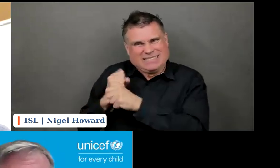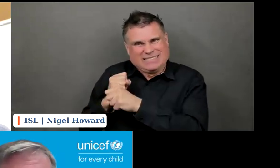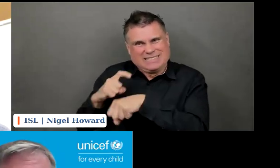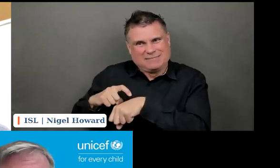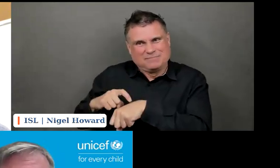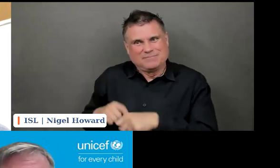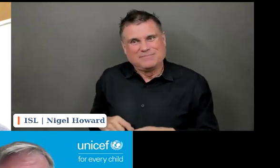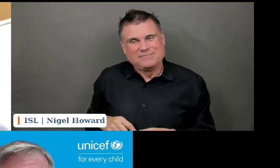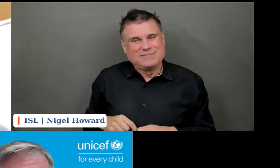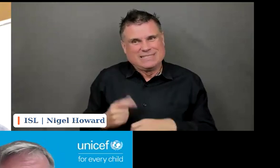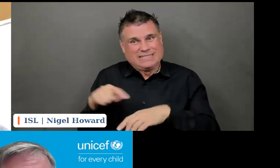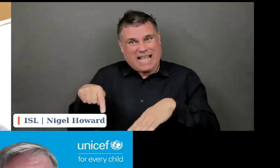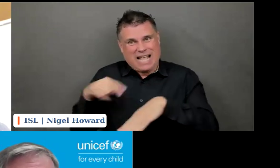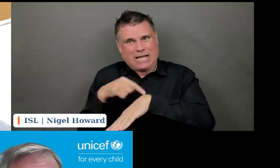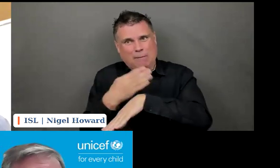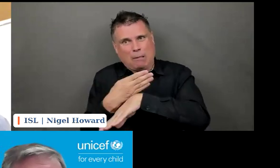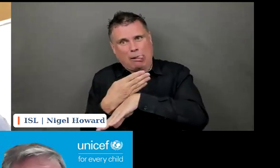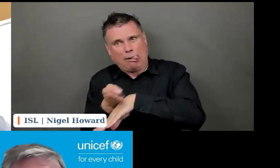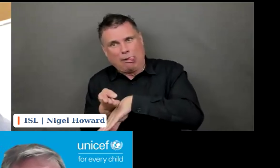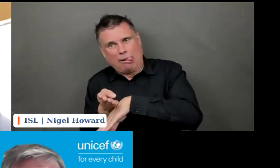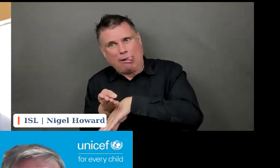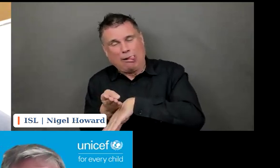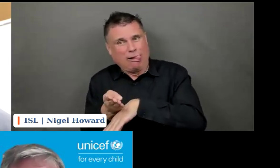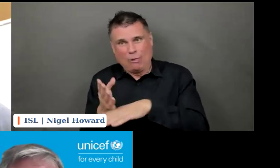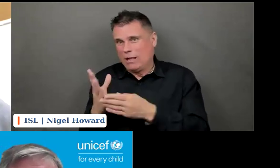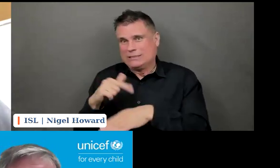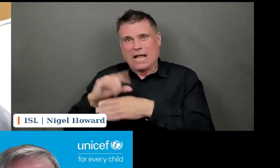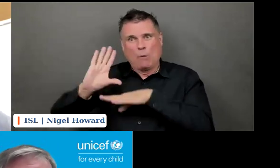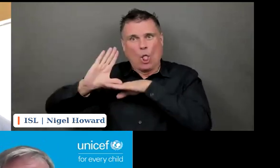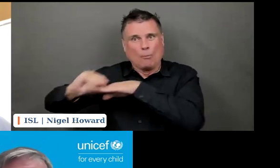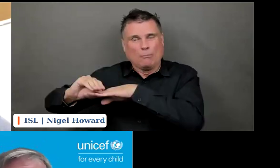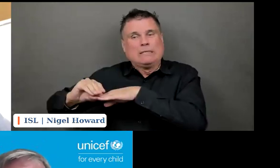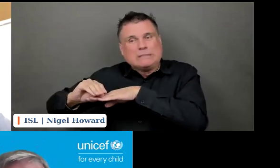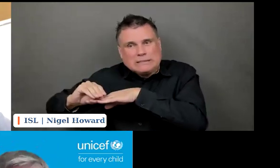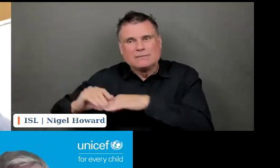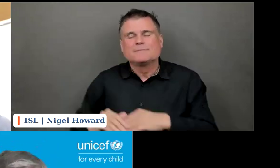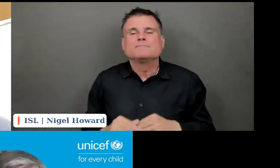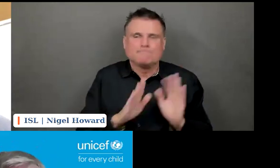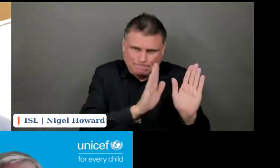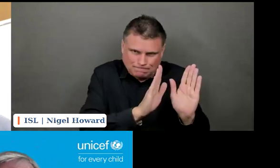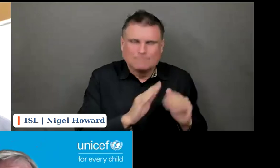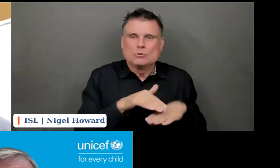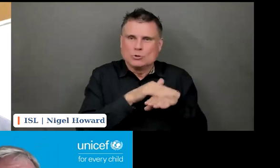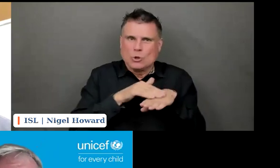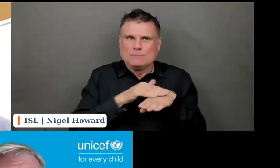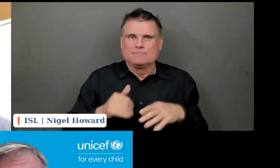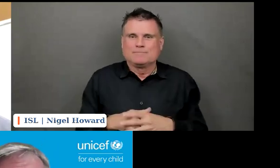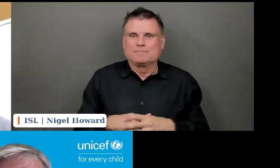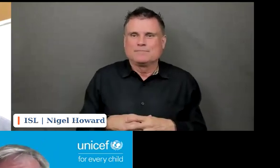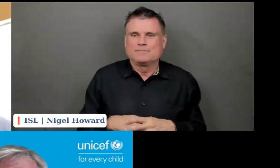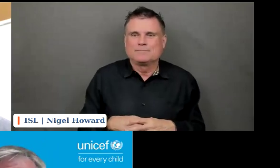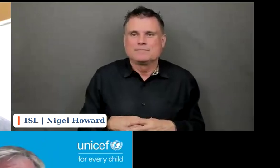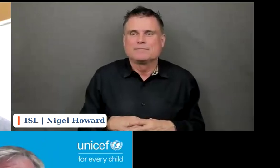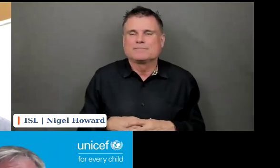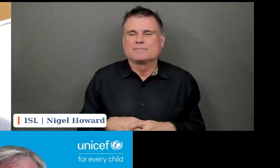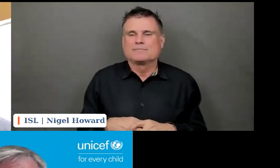last speakers will not have a chance to share their insights. Thank you. Yeah, thank you so much. I will simply conclude by saying